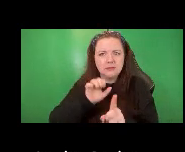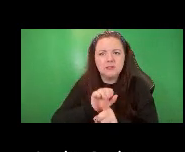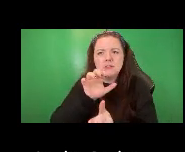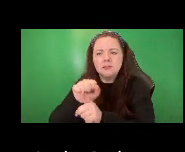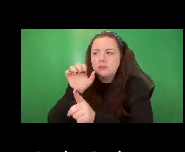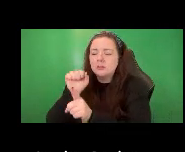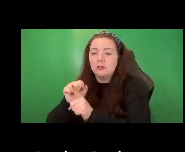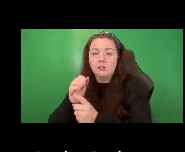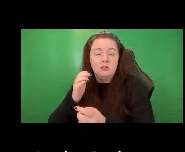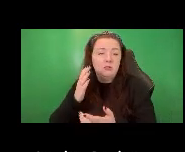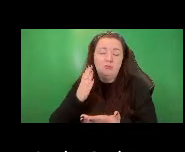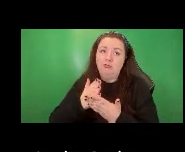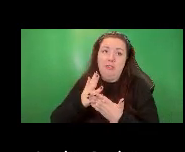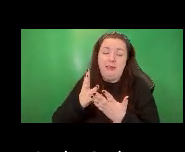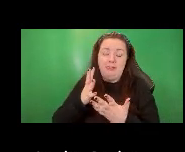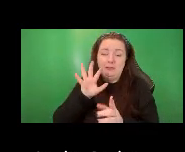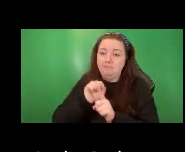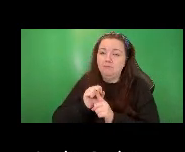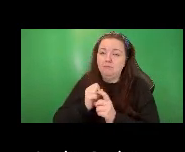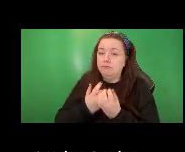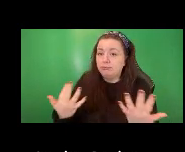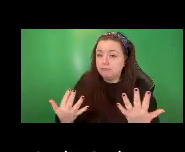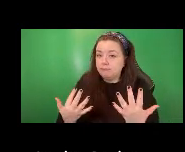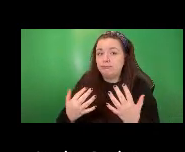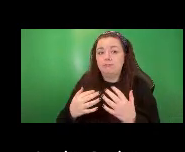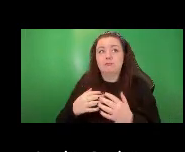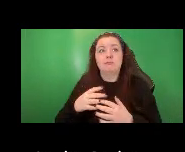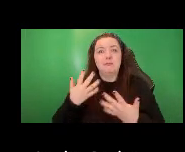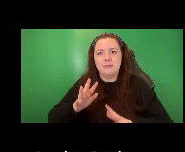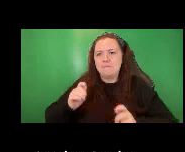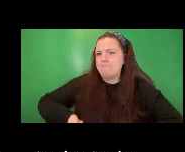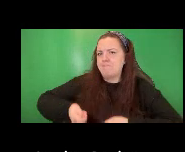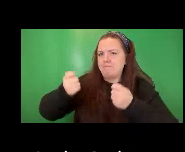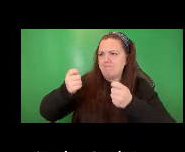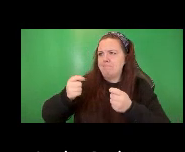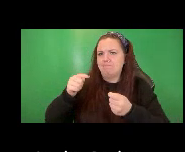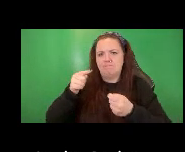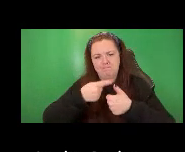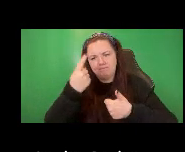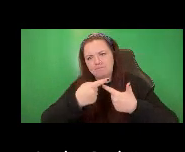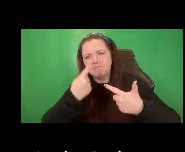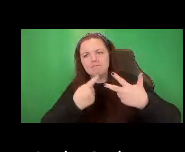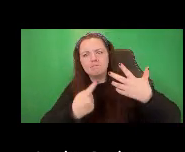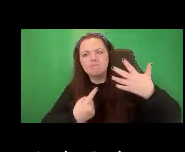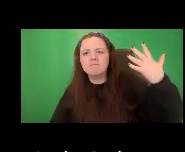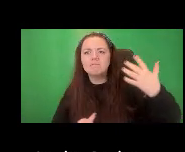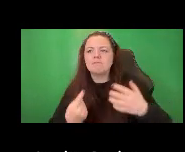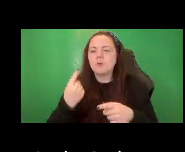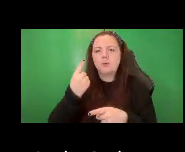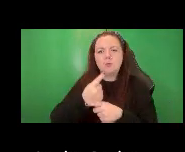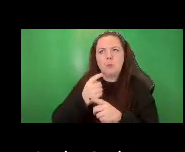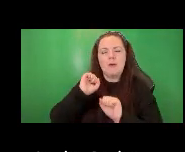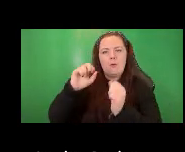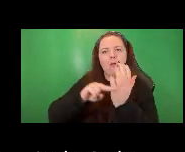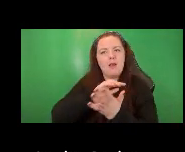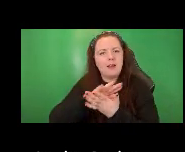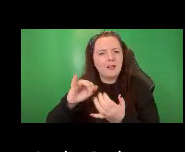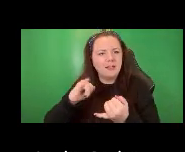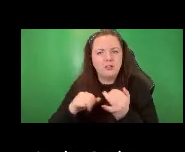of things and raised lots of points about the challenges the NHS